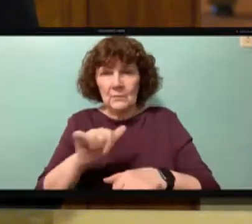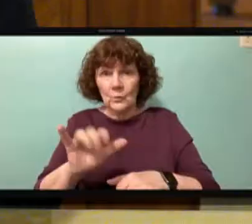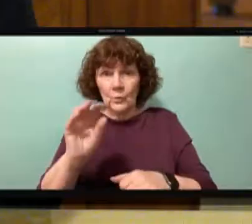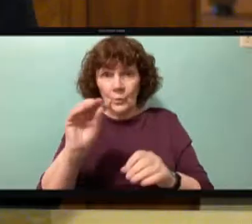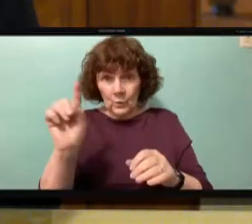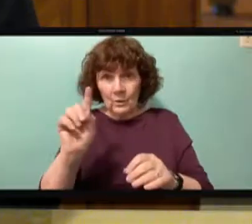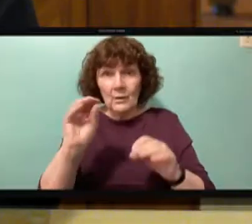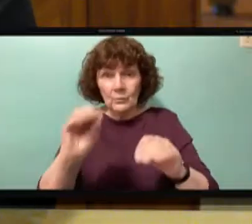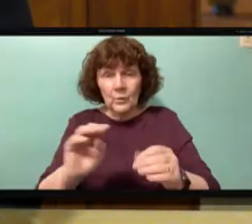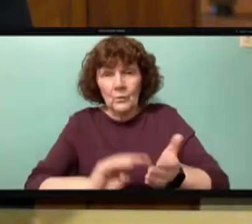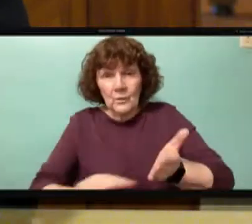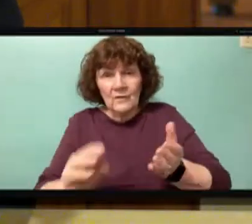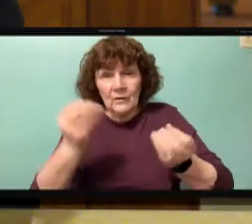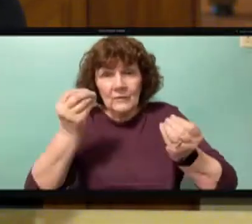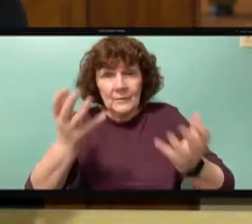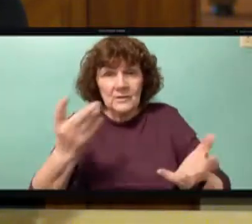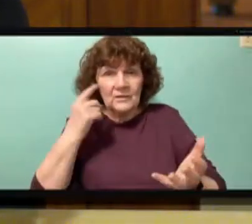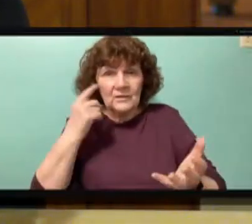information for that.